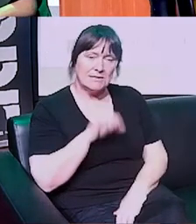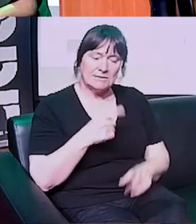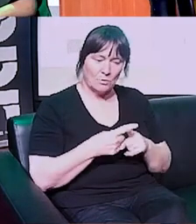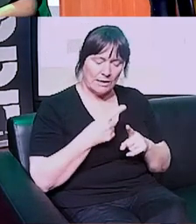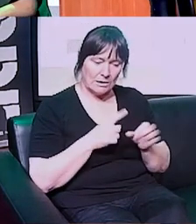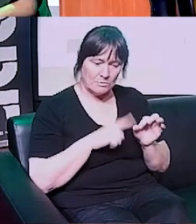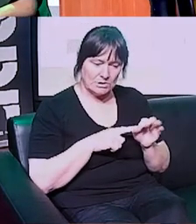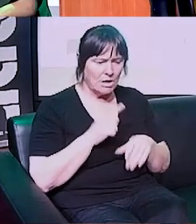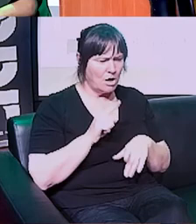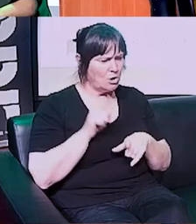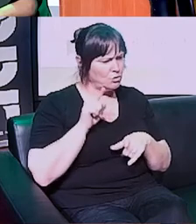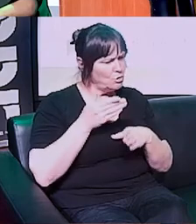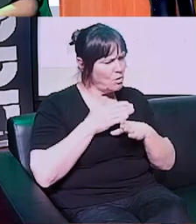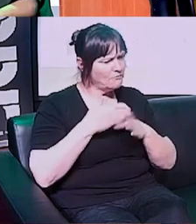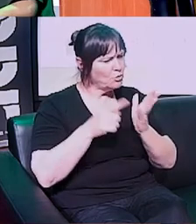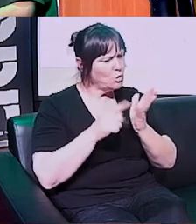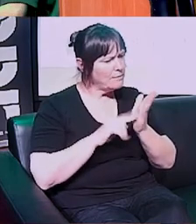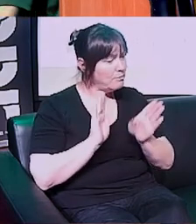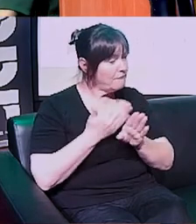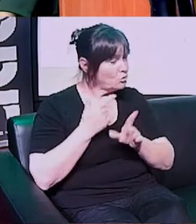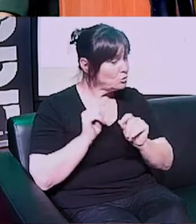you worked for the UN, and if so, what you did.